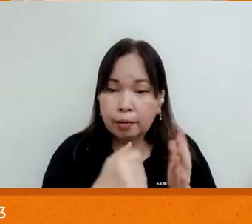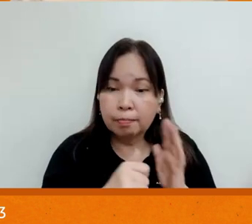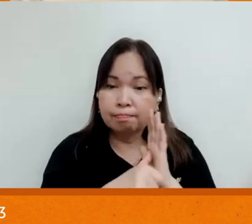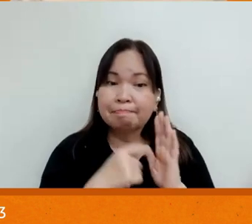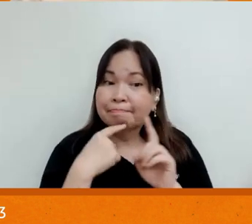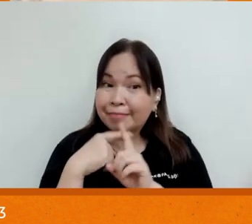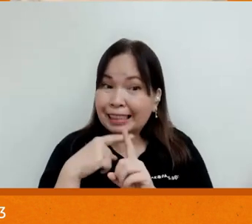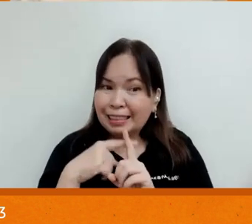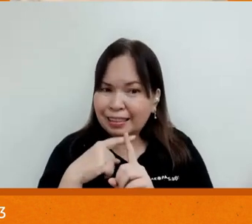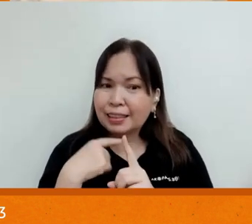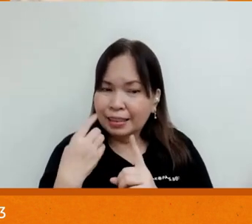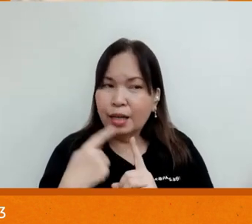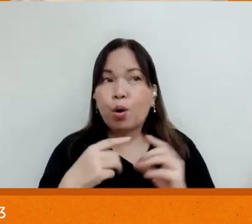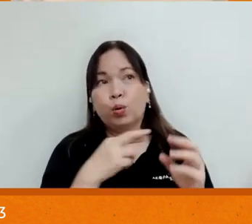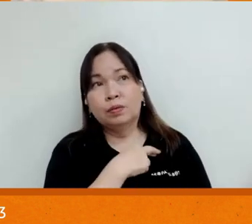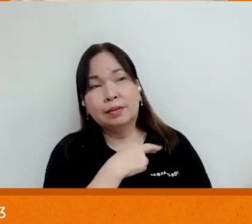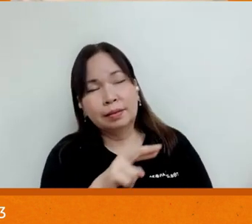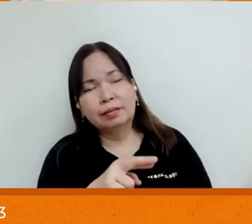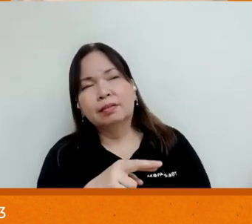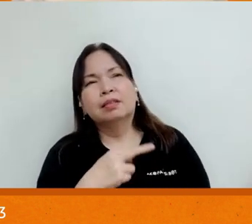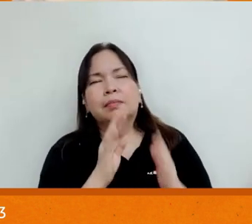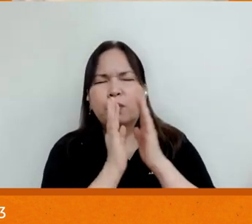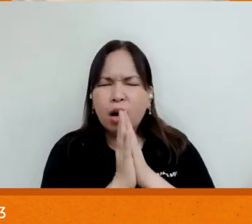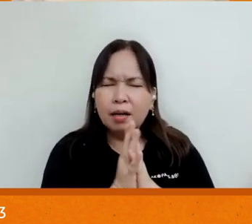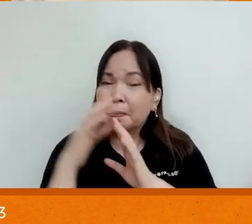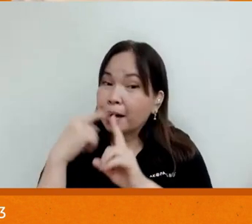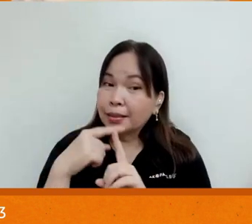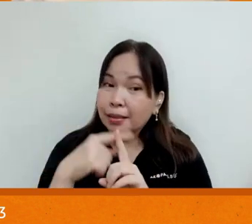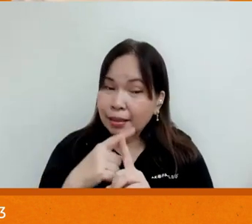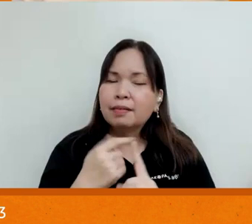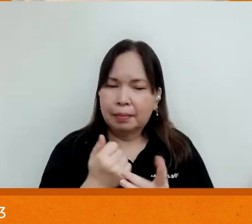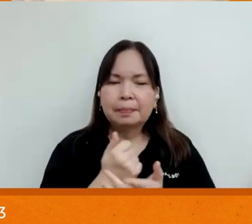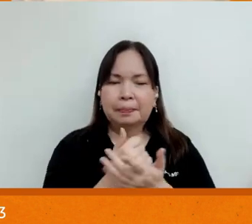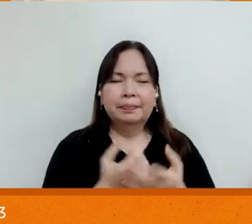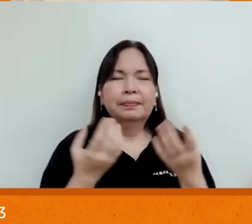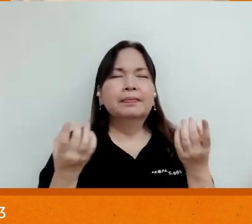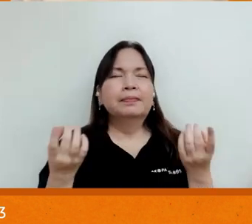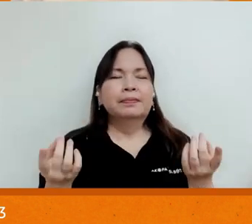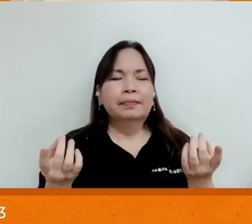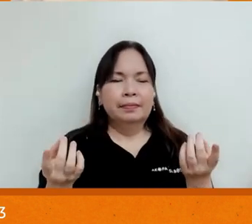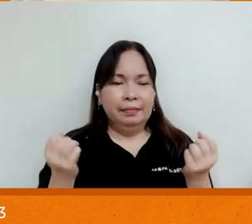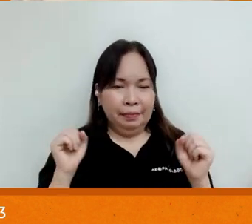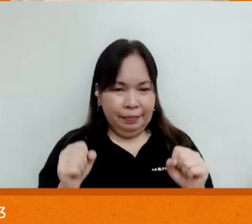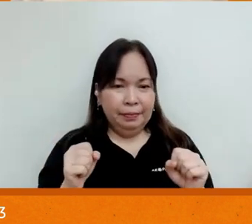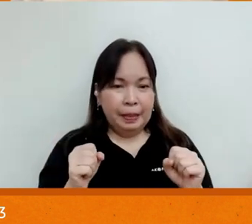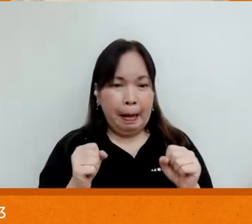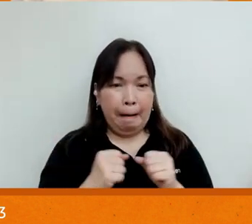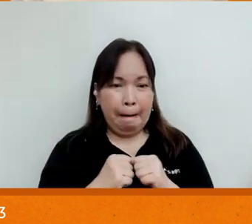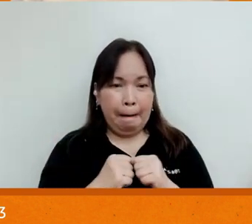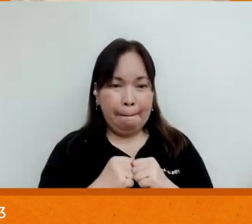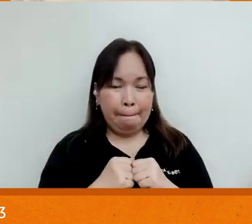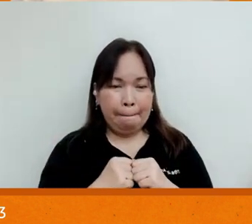the religion, about the spirituality, that can be helpful. Para siyang yung